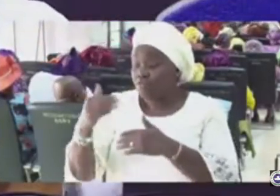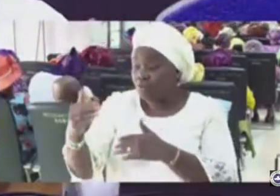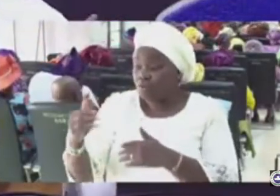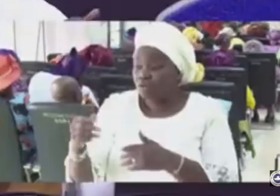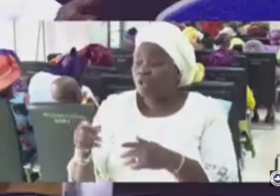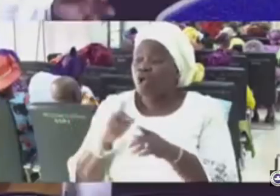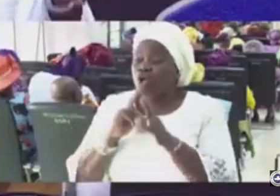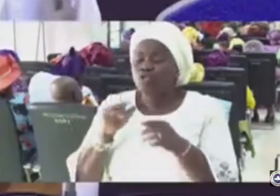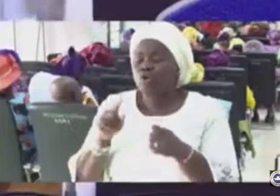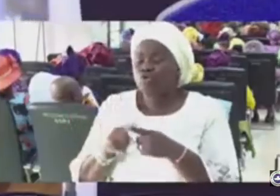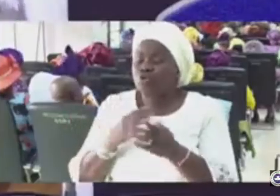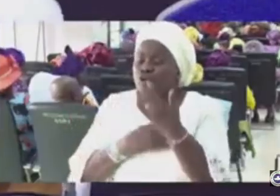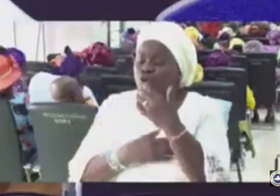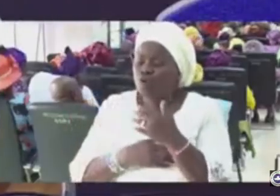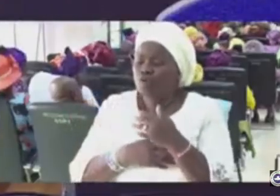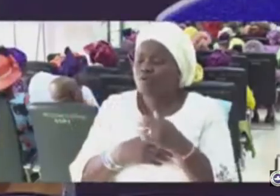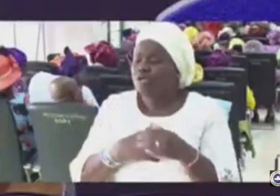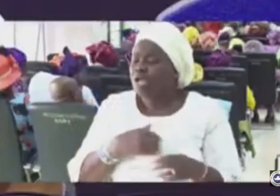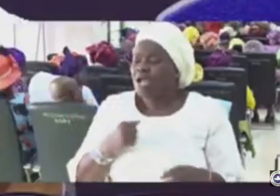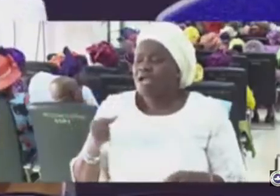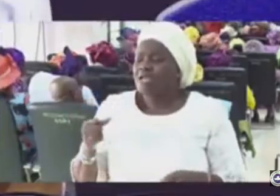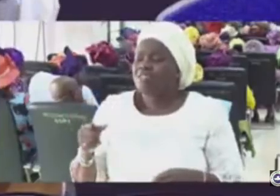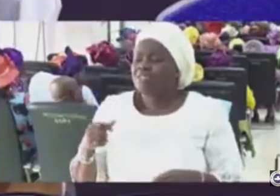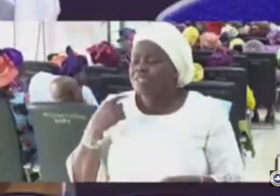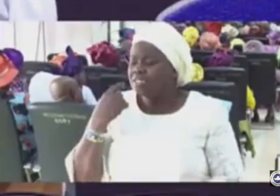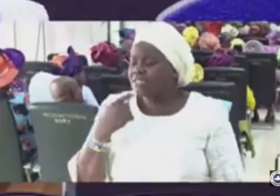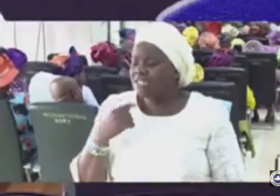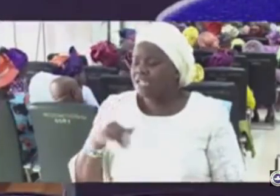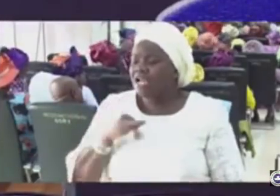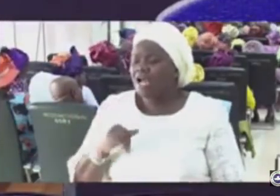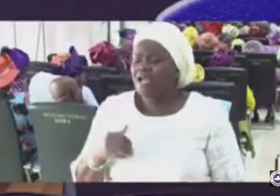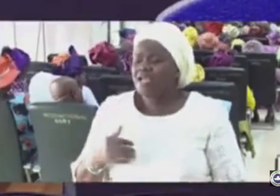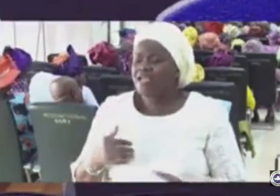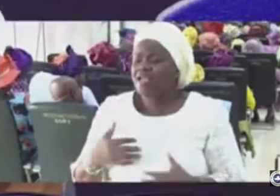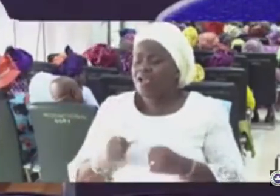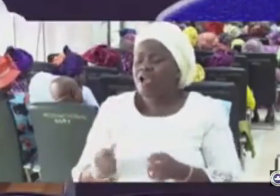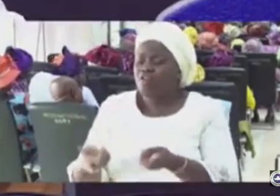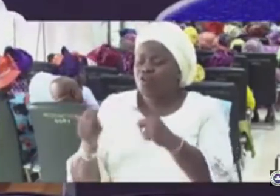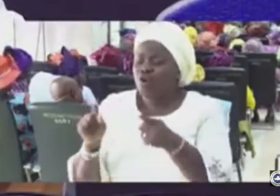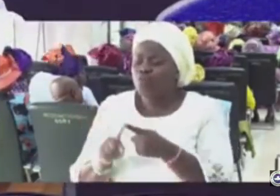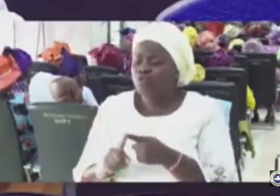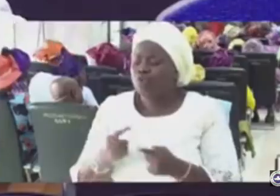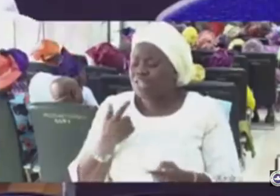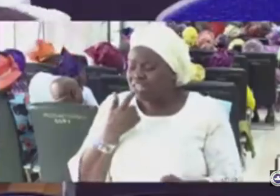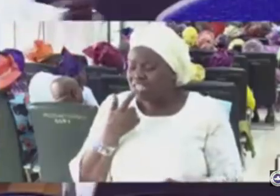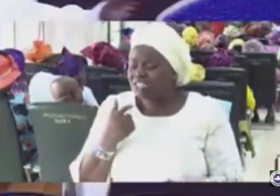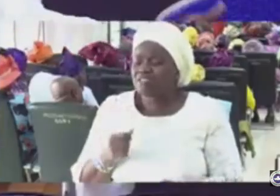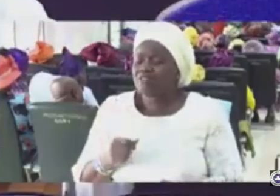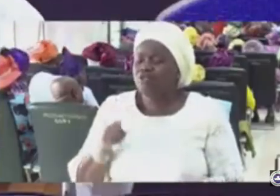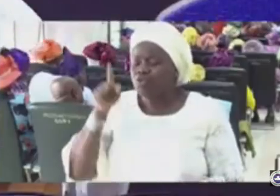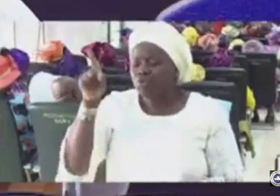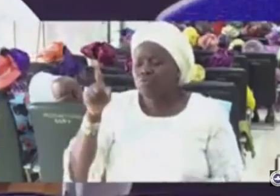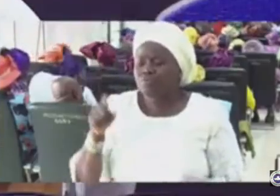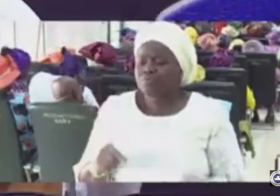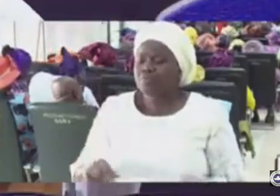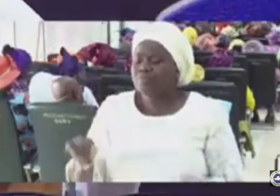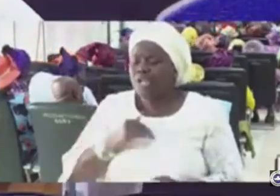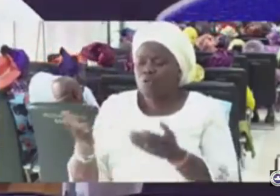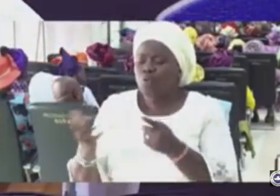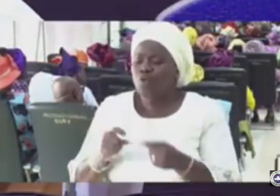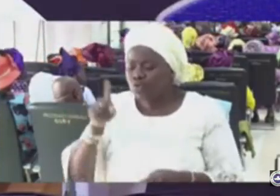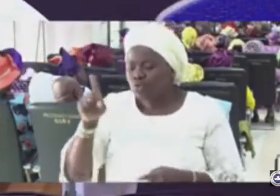Almighty God. Tell him, I've come to taste the Lord. I want you to save my soul. I want you to take over my life